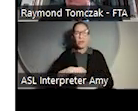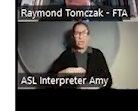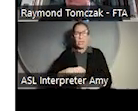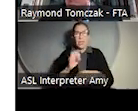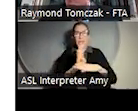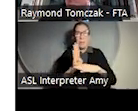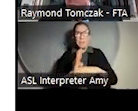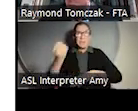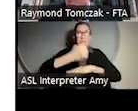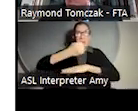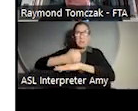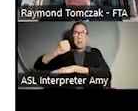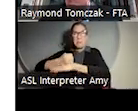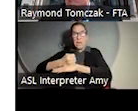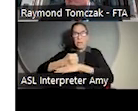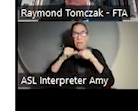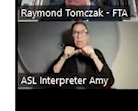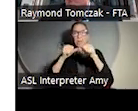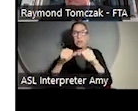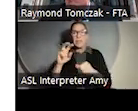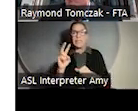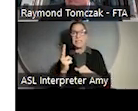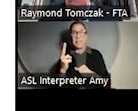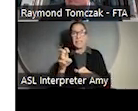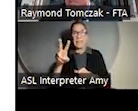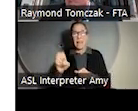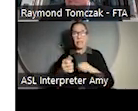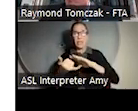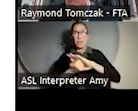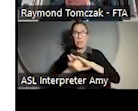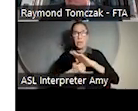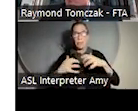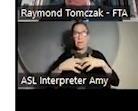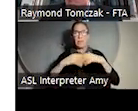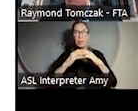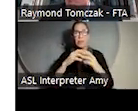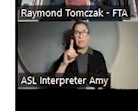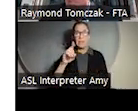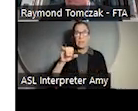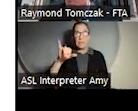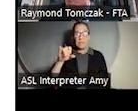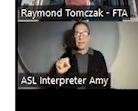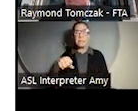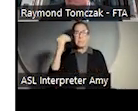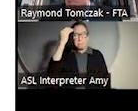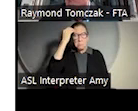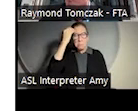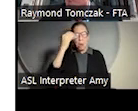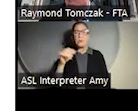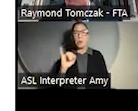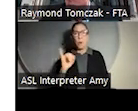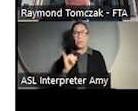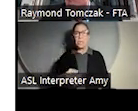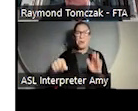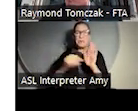closed permanently uptown during the 2nd Avenue subway construction. The DEIS acknowledges that there are also adverse impacts